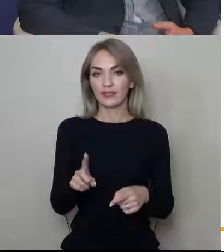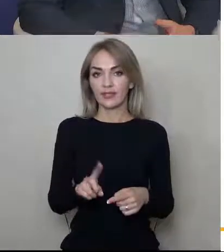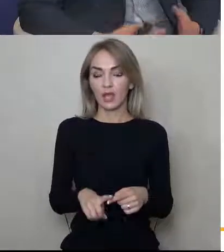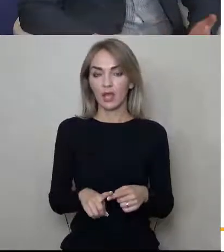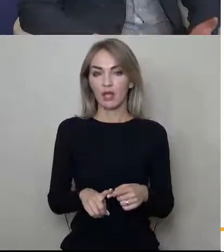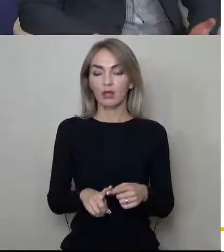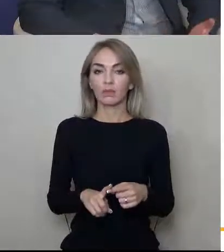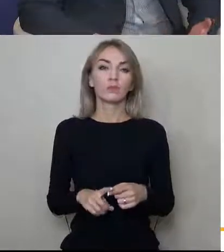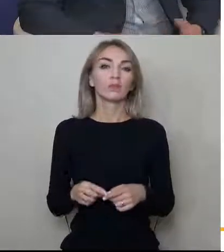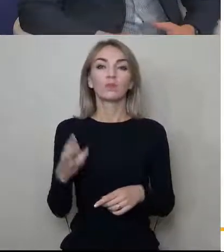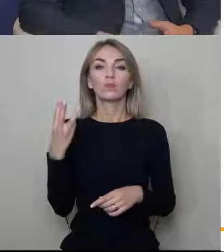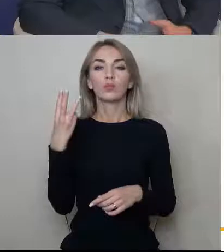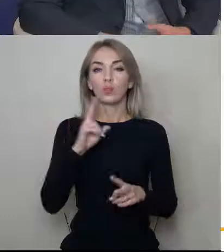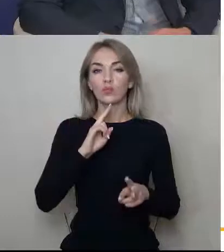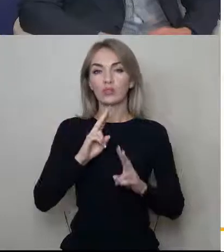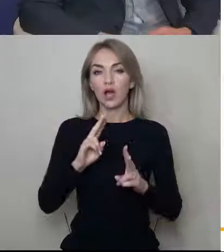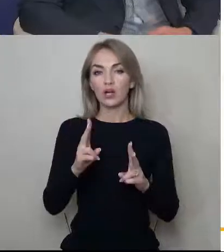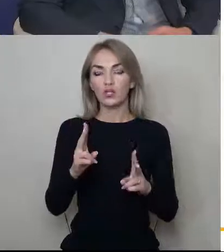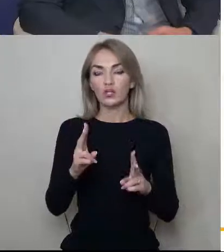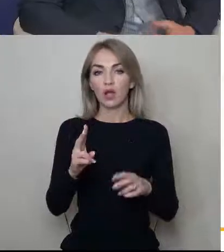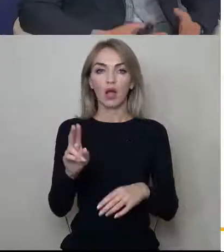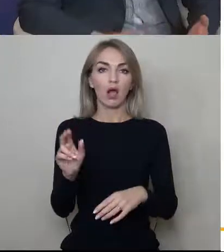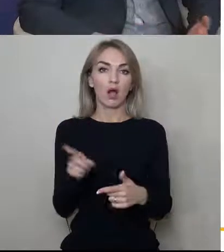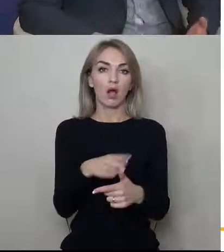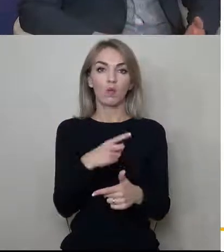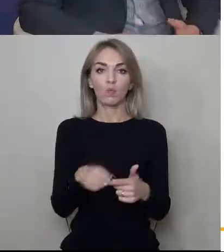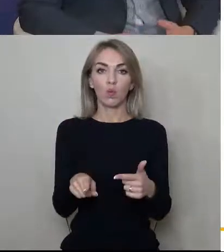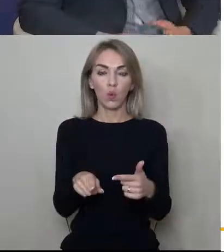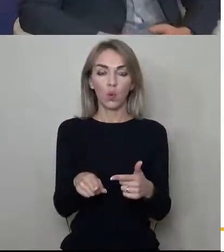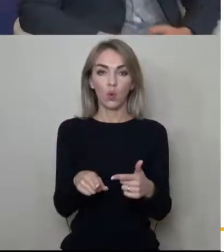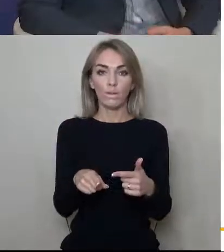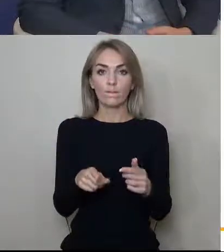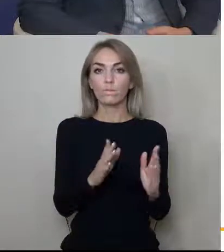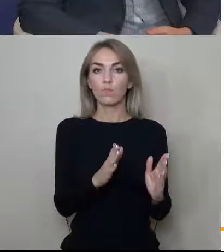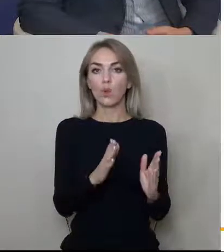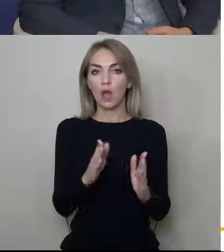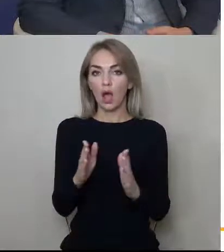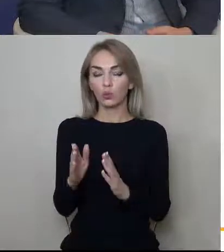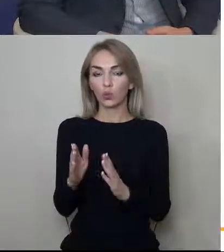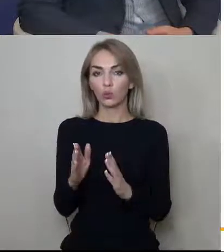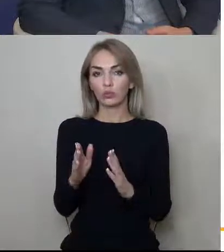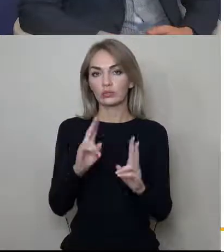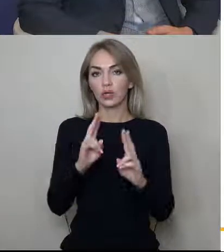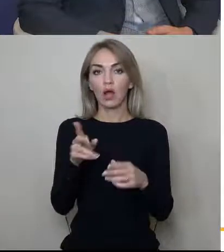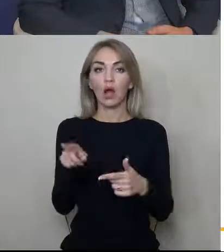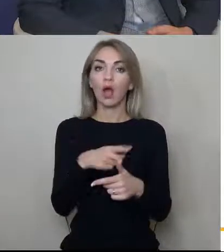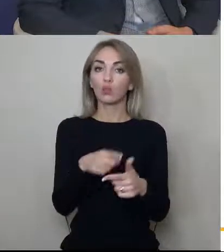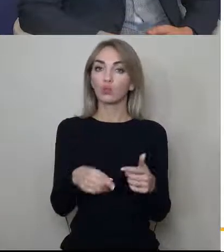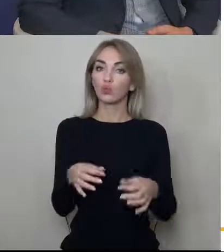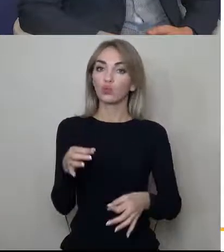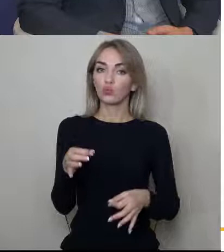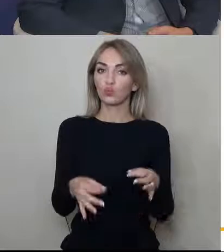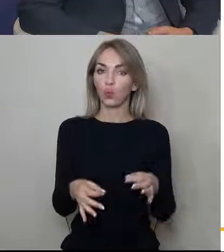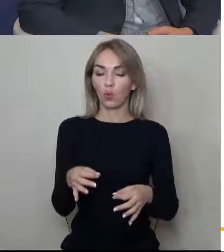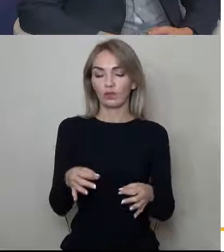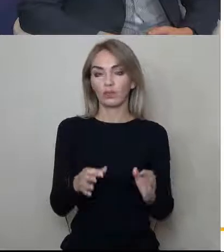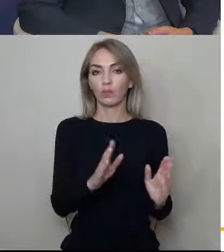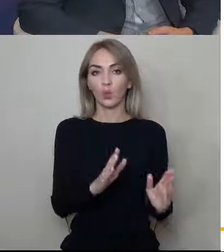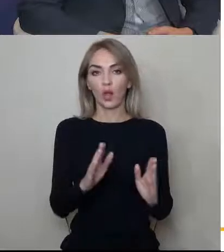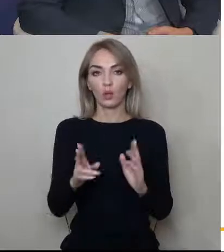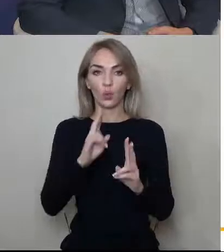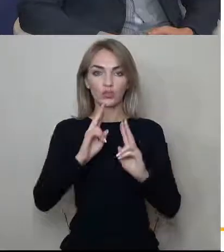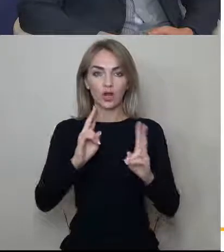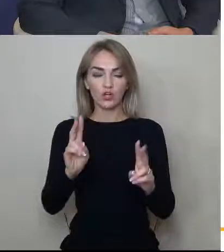of different subjects. That's the complaints submitted to the commissions or the